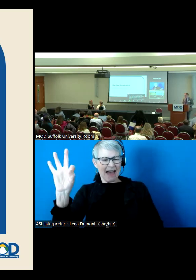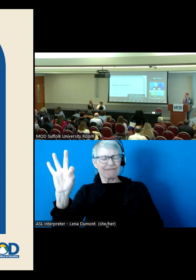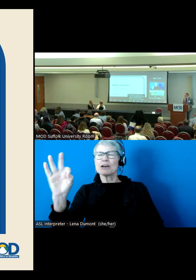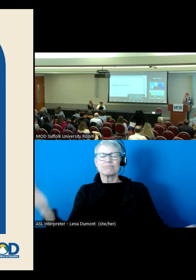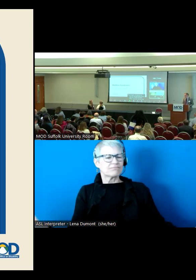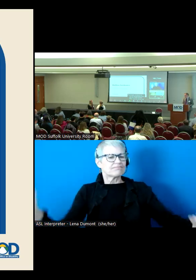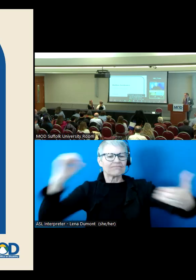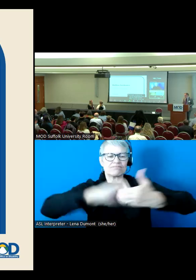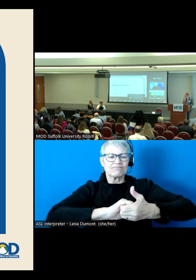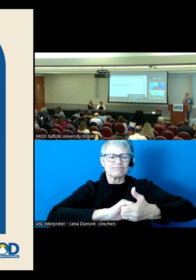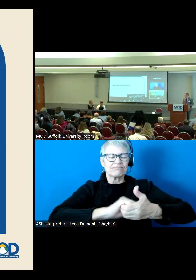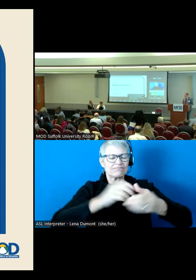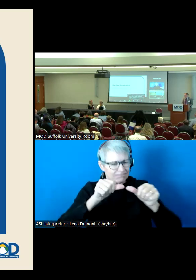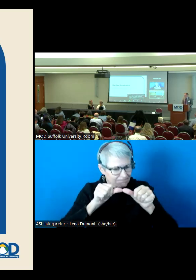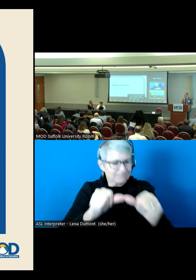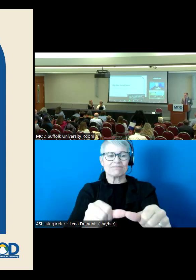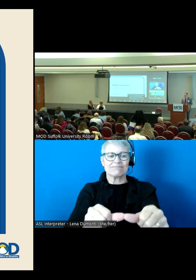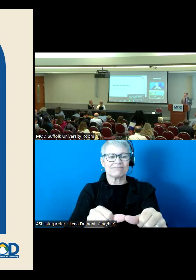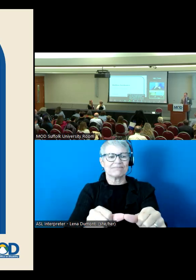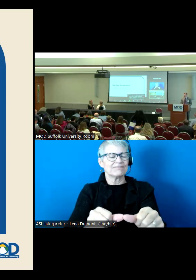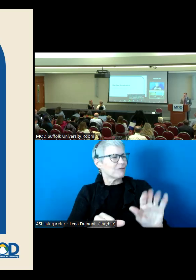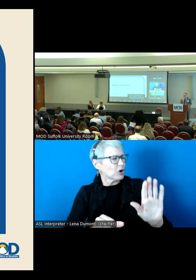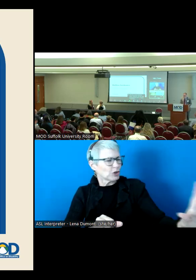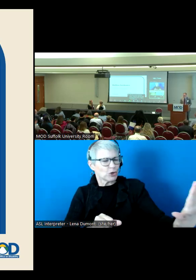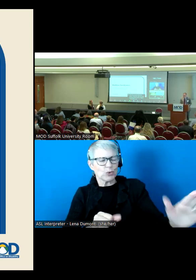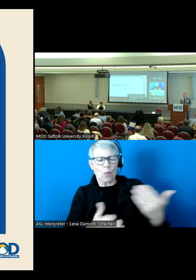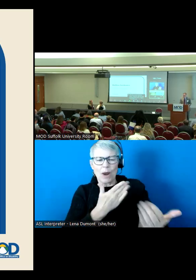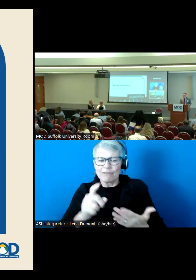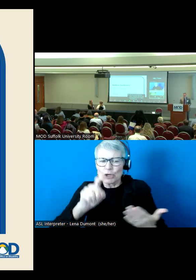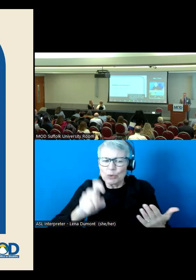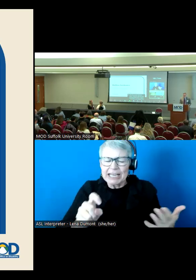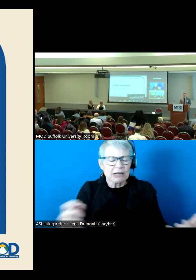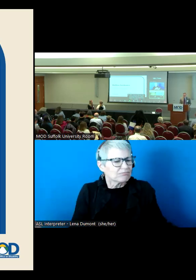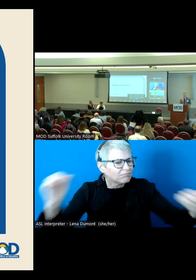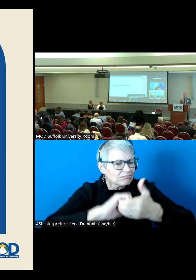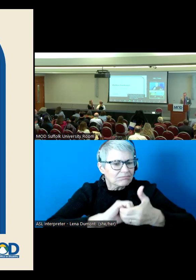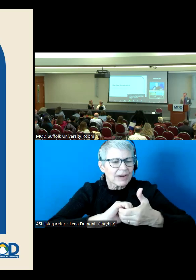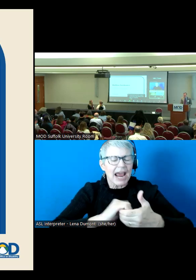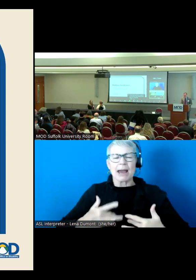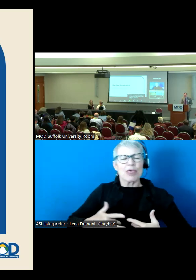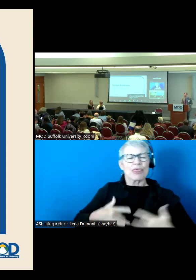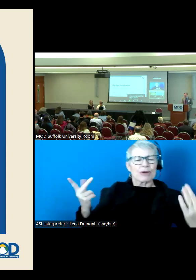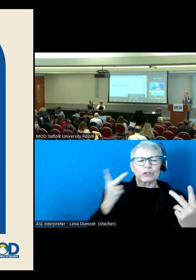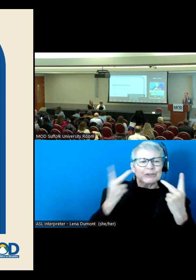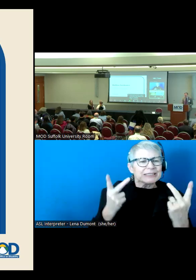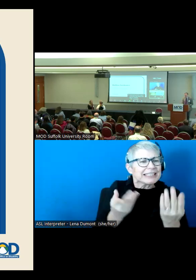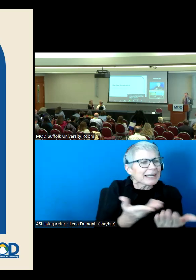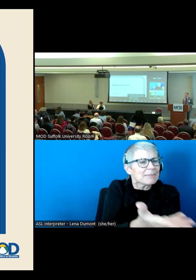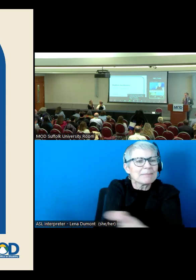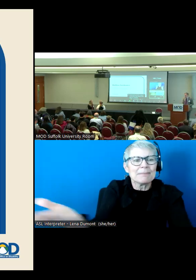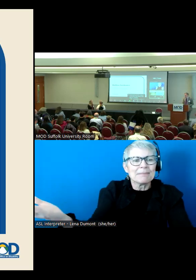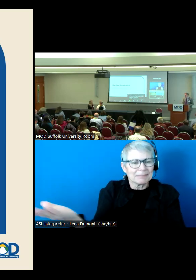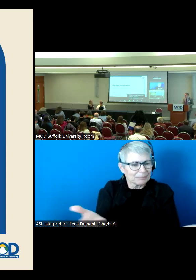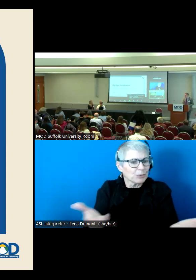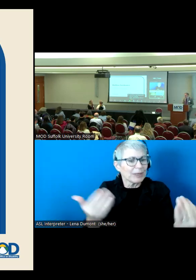my support in the efforts that Mass Office of Disability needs. And pleased to see so many of you here today at the Mass